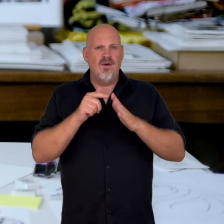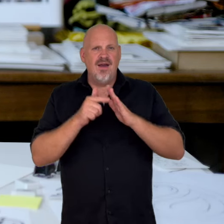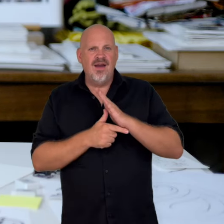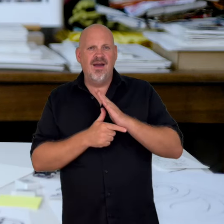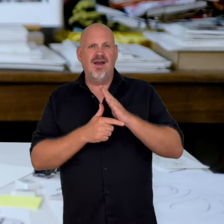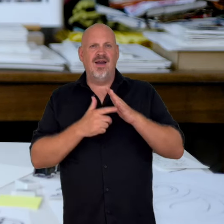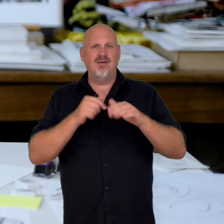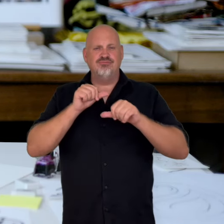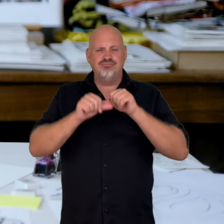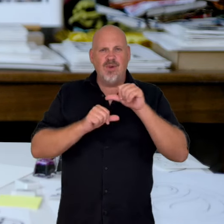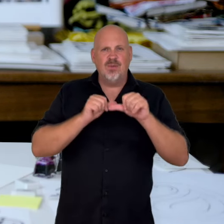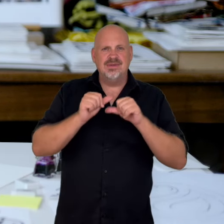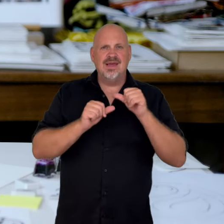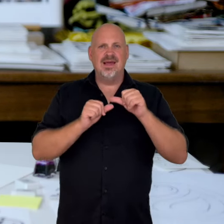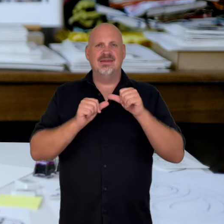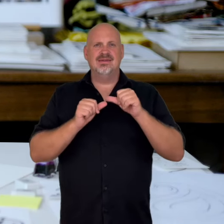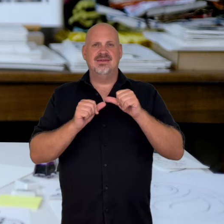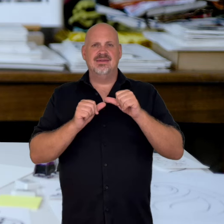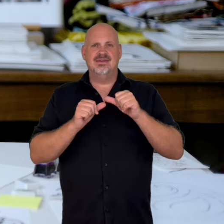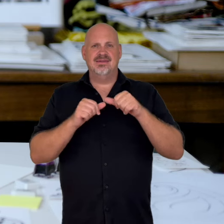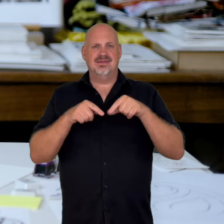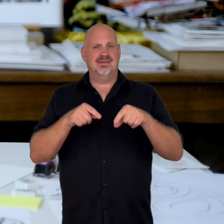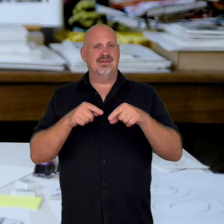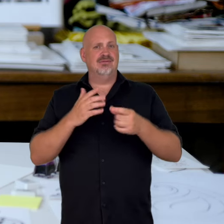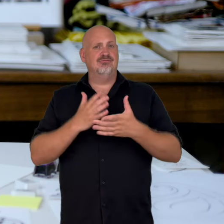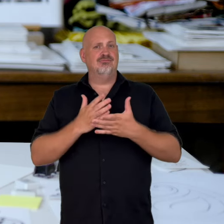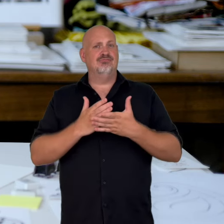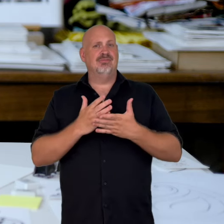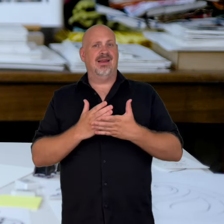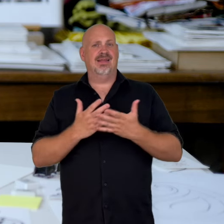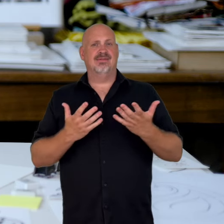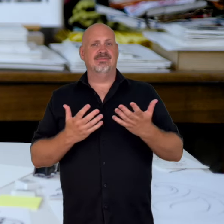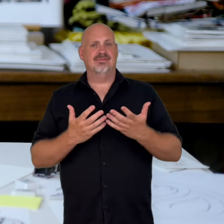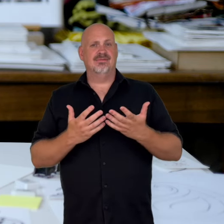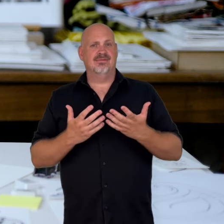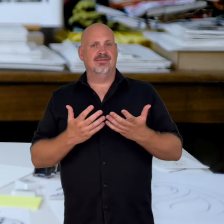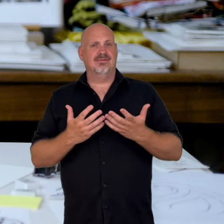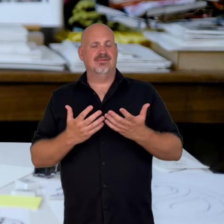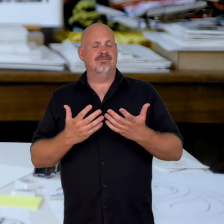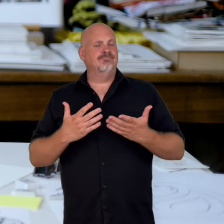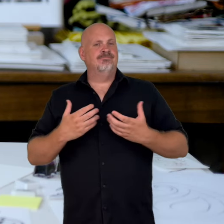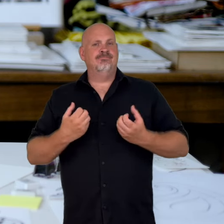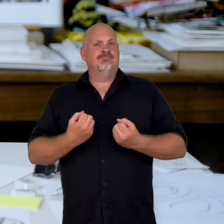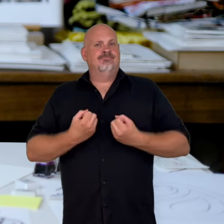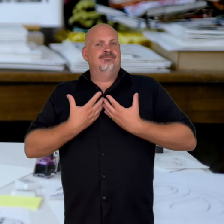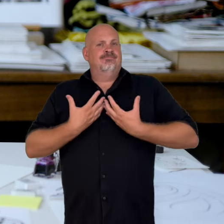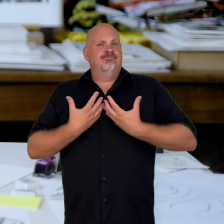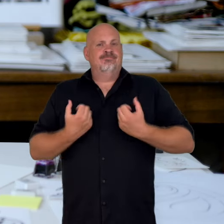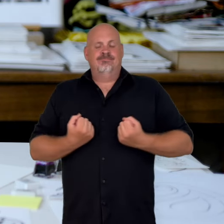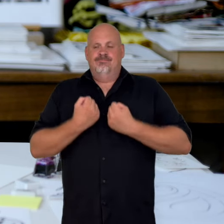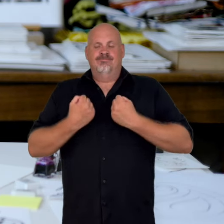made in a relatively short period of time.